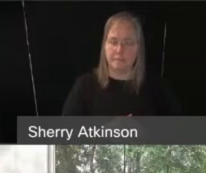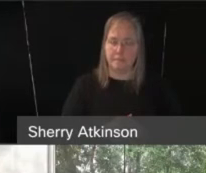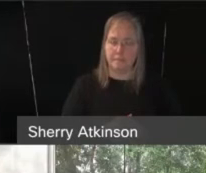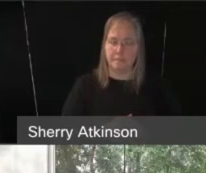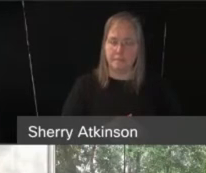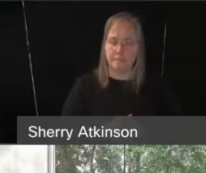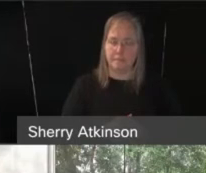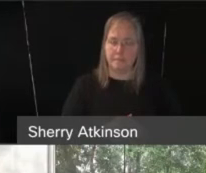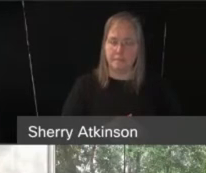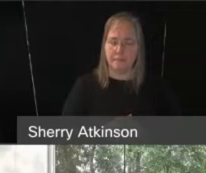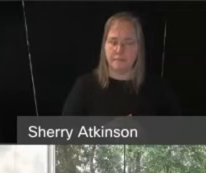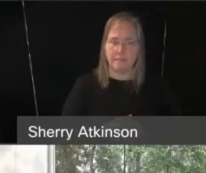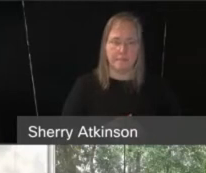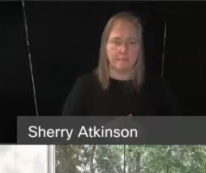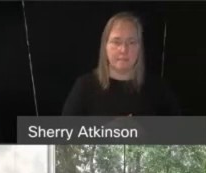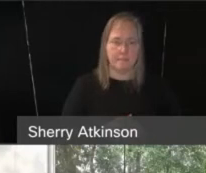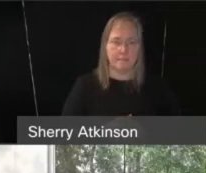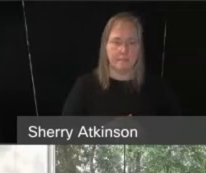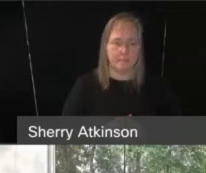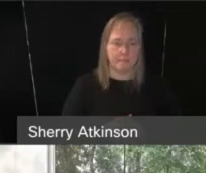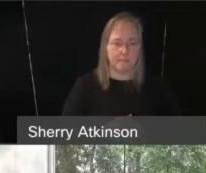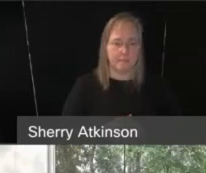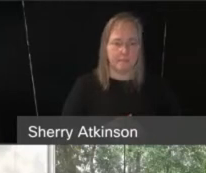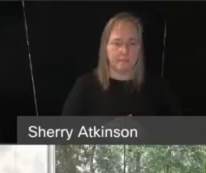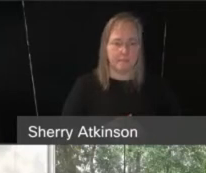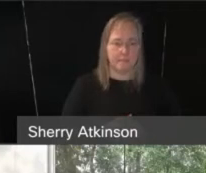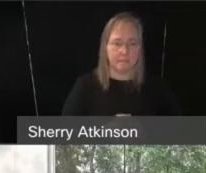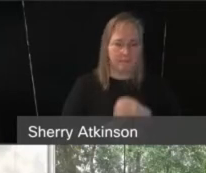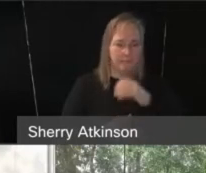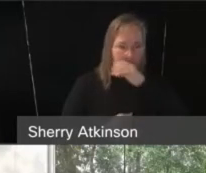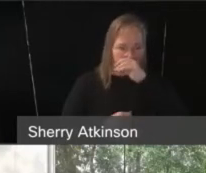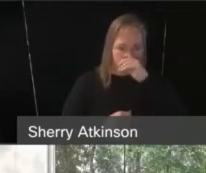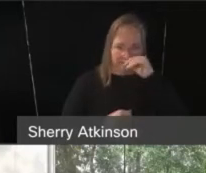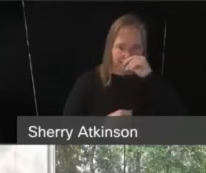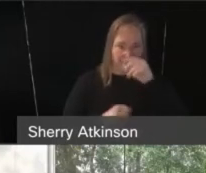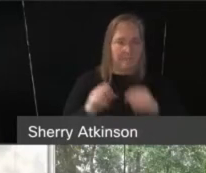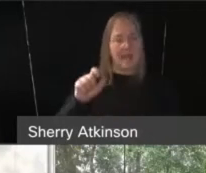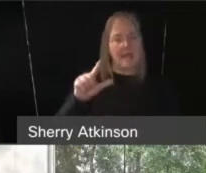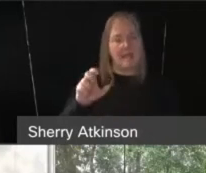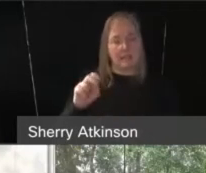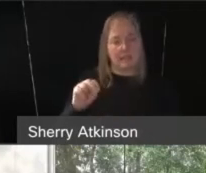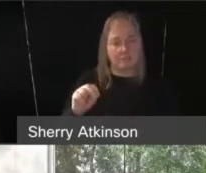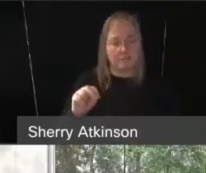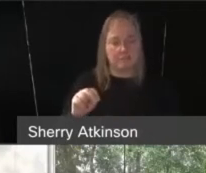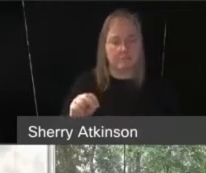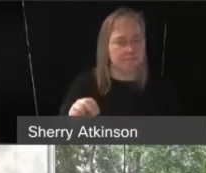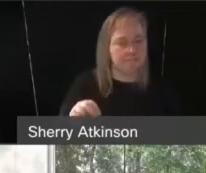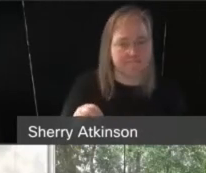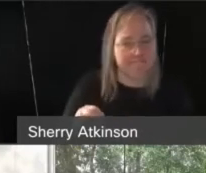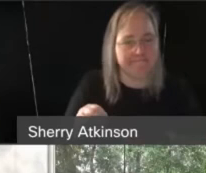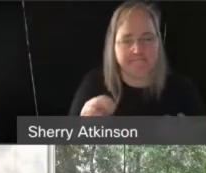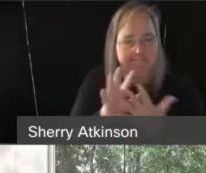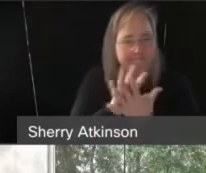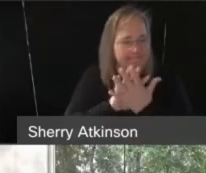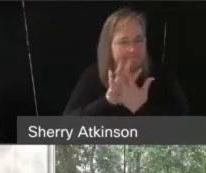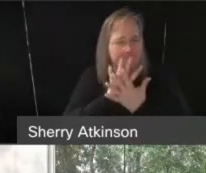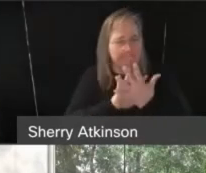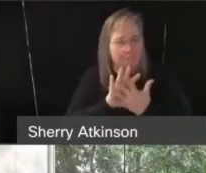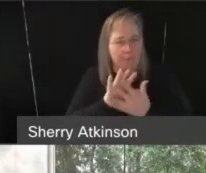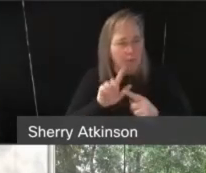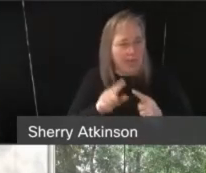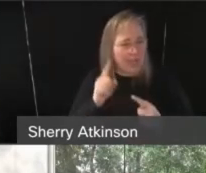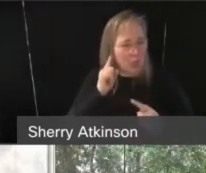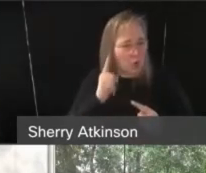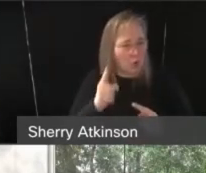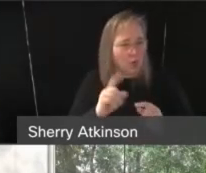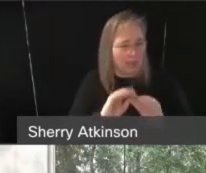Um, We cannot hear you clearly. Maybe try